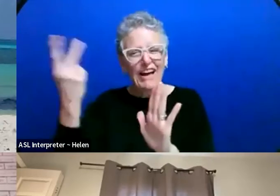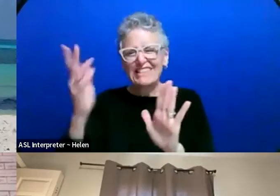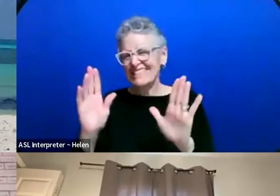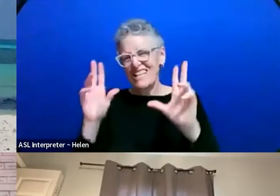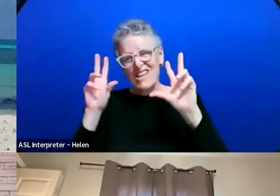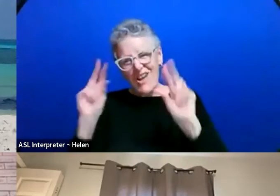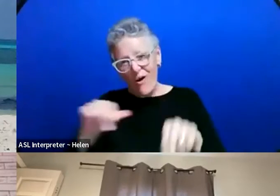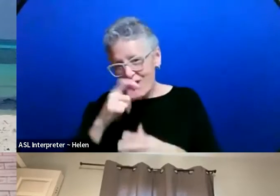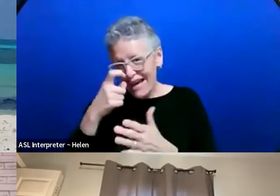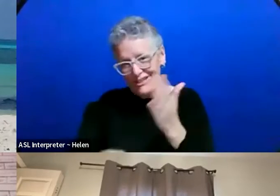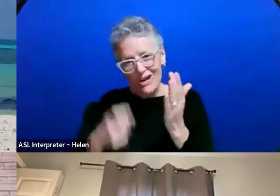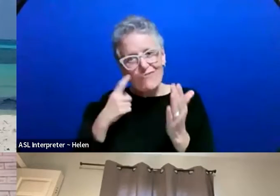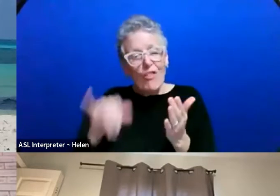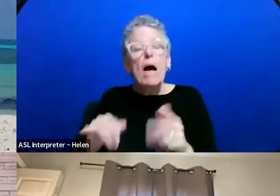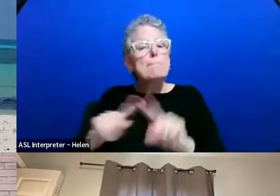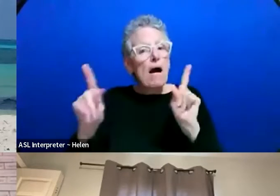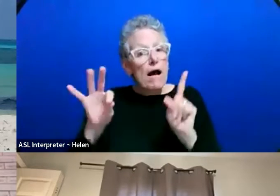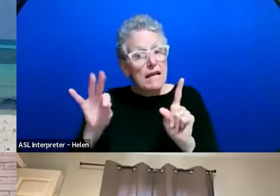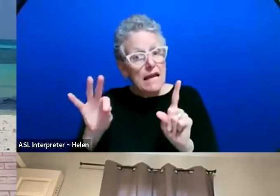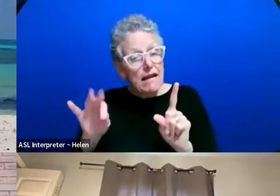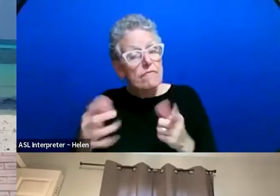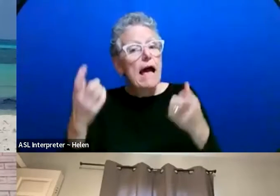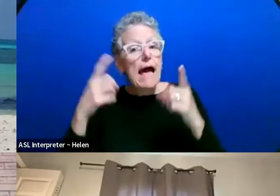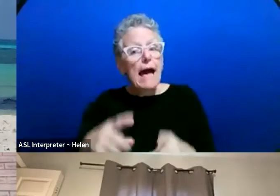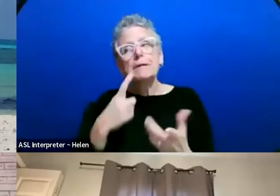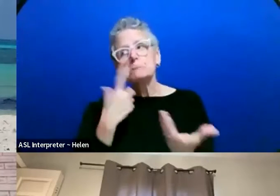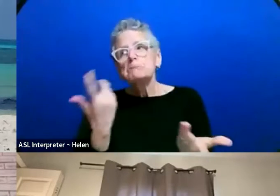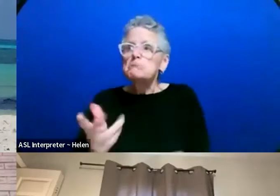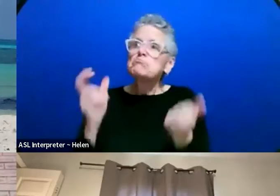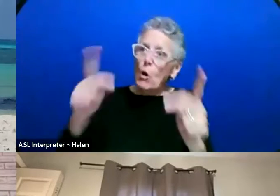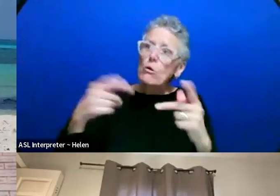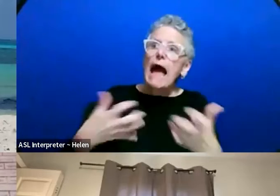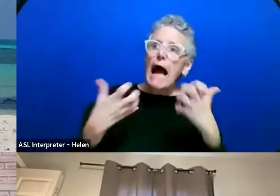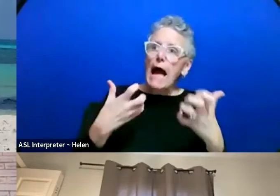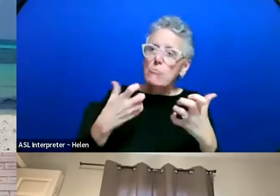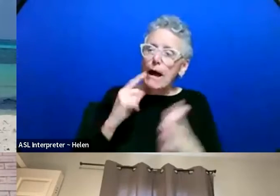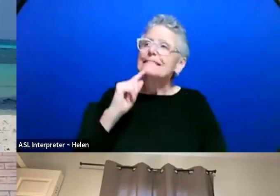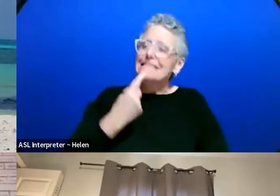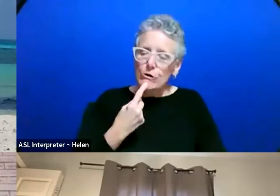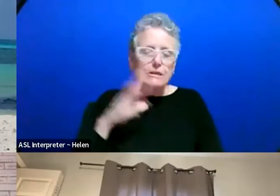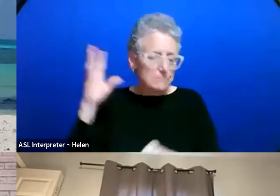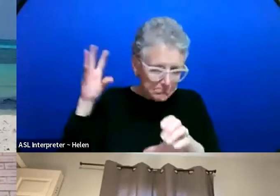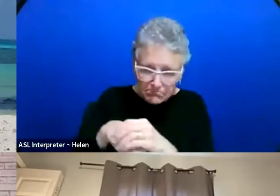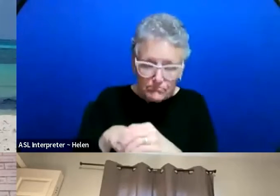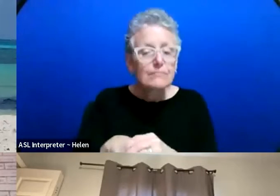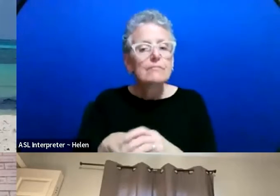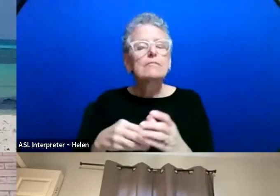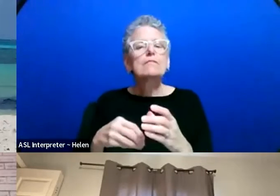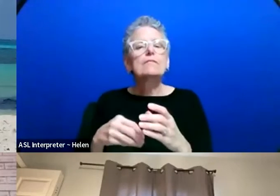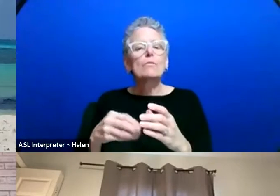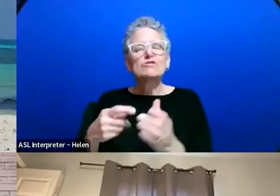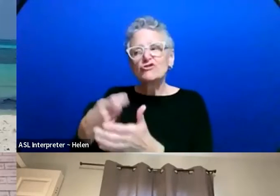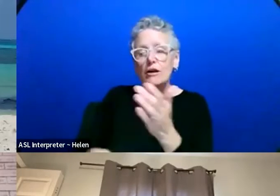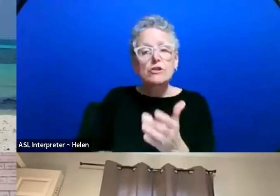try it or anything like that. But if you reach the point where you're like, okay, I want to play this seriously. And then we also have an athlete's